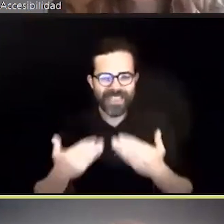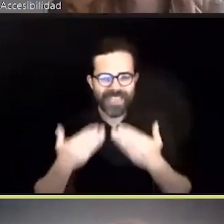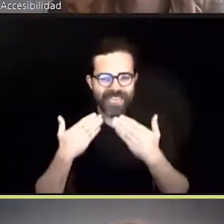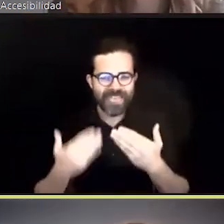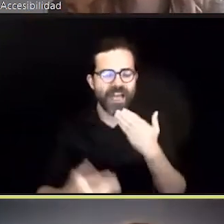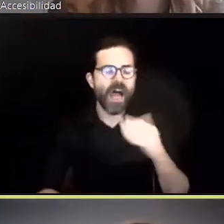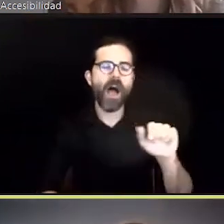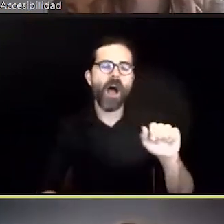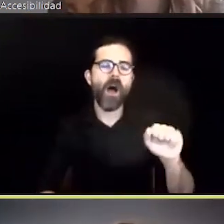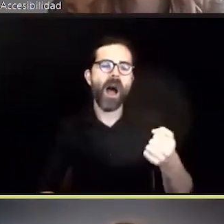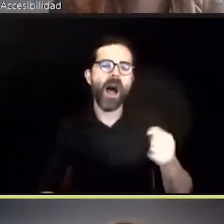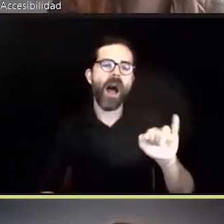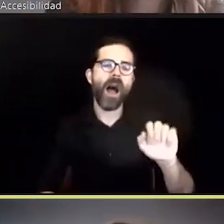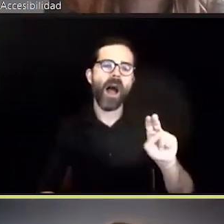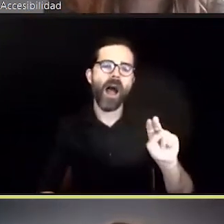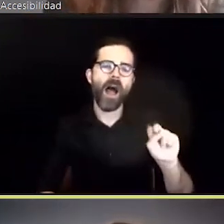What do you think